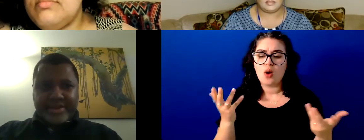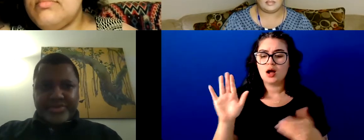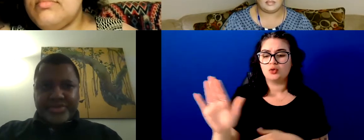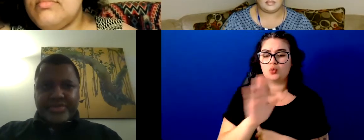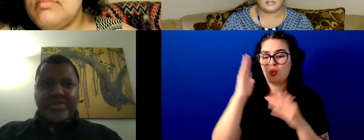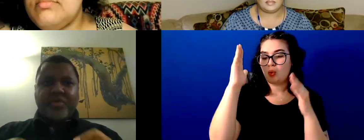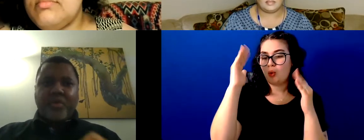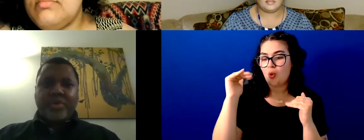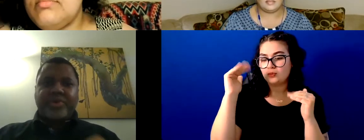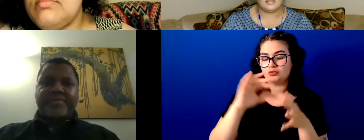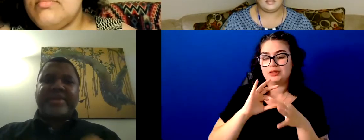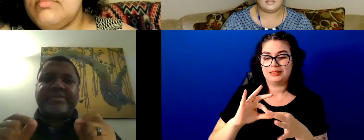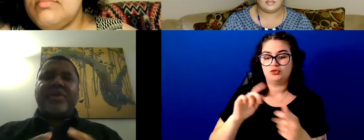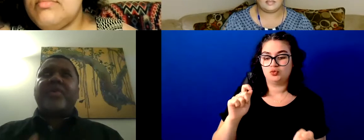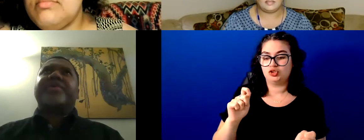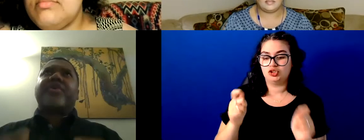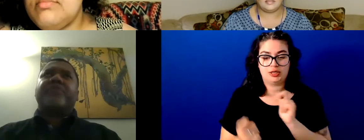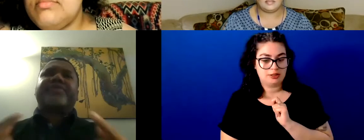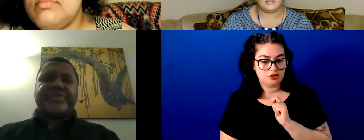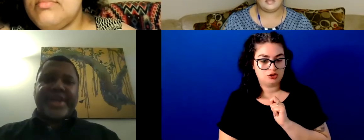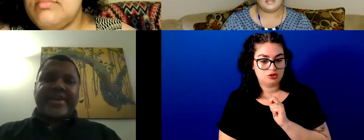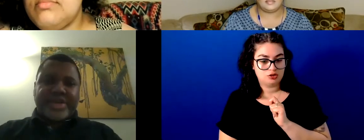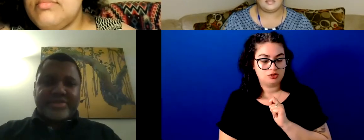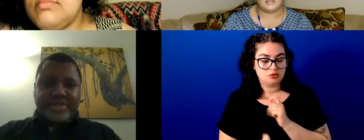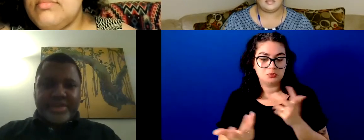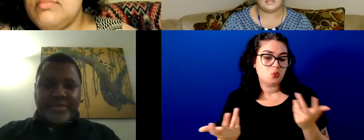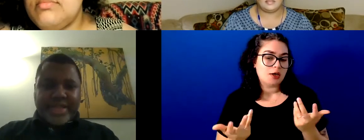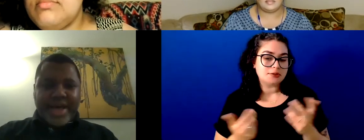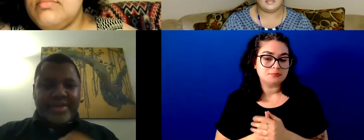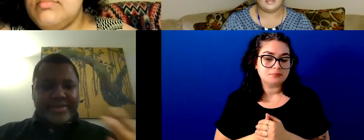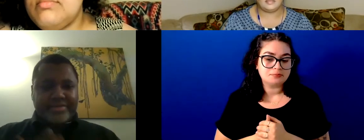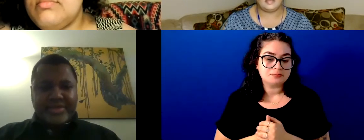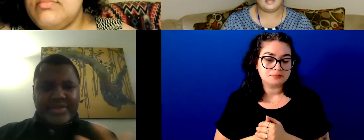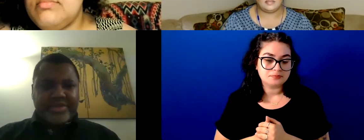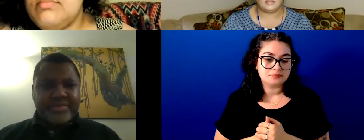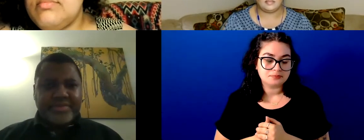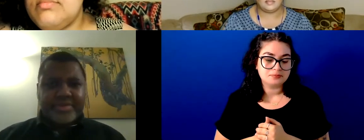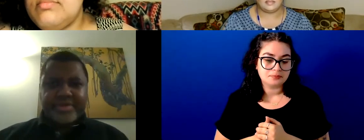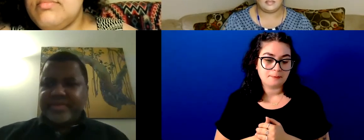change? What are your hopes for change? I'll just leave it with that and